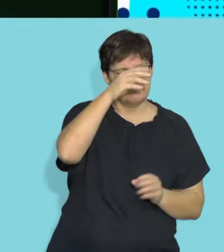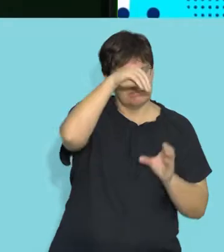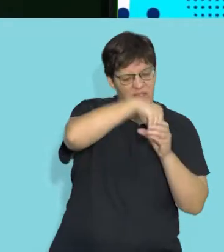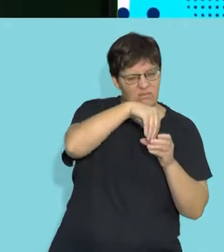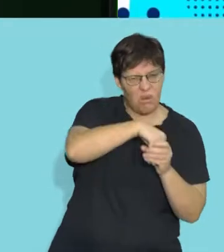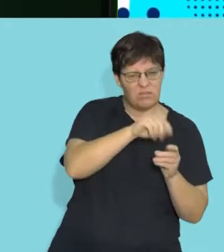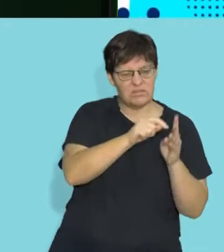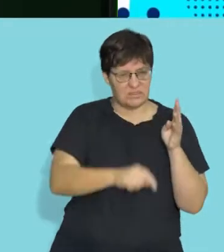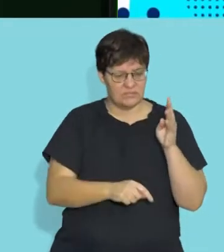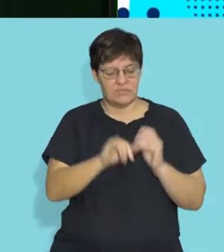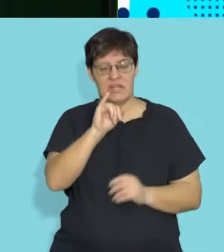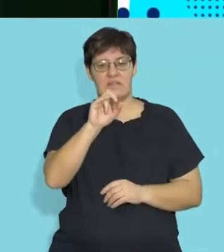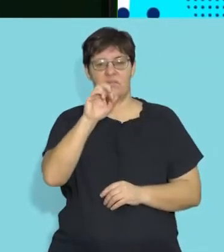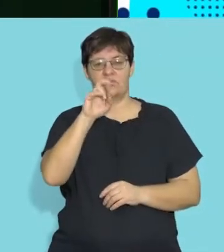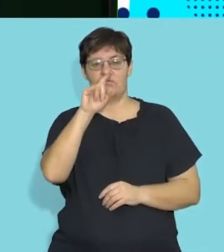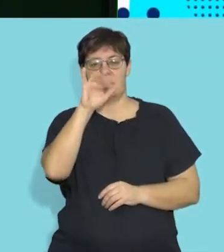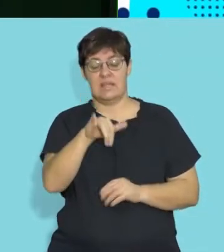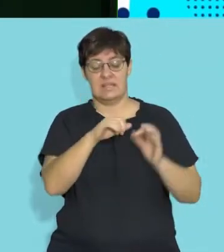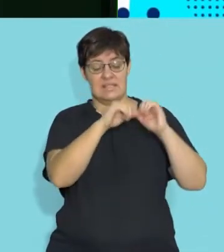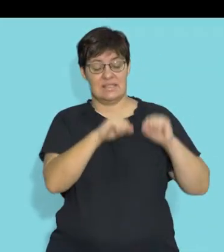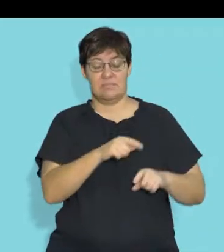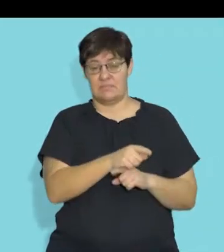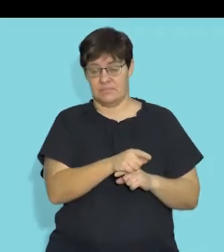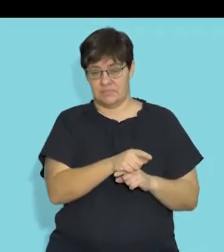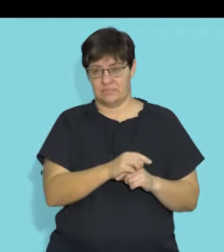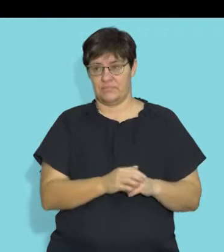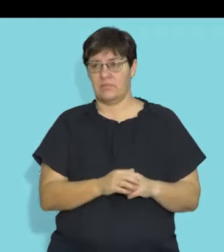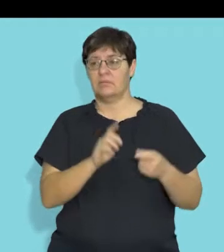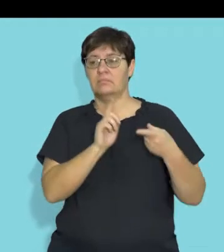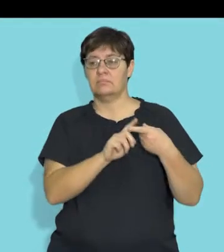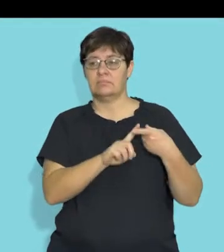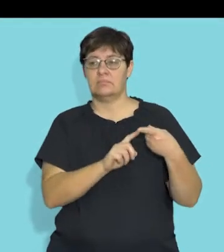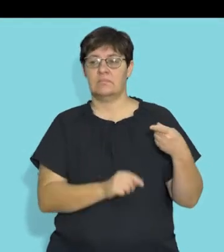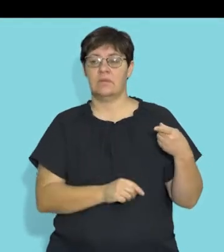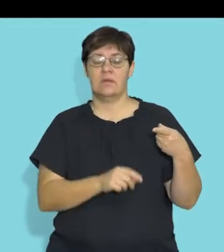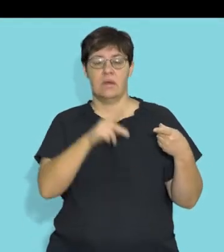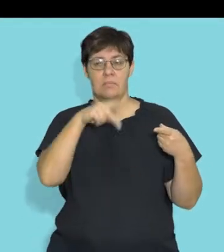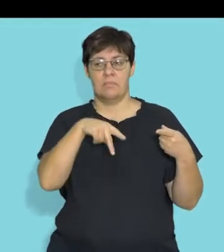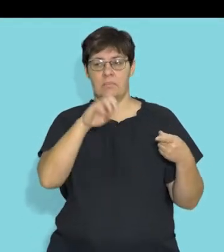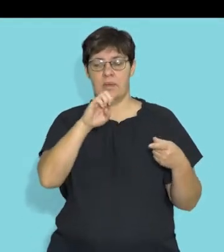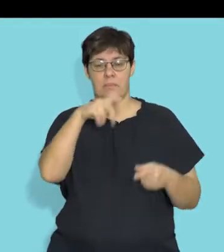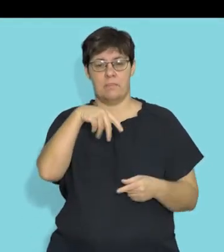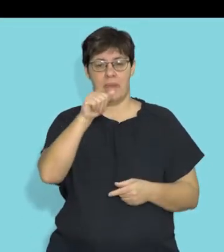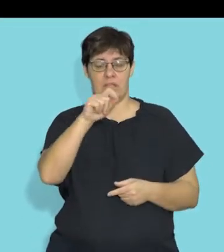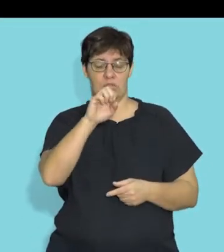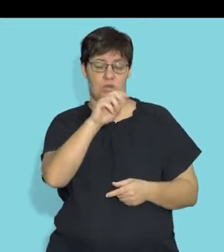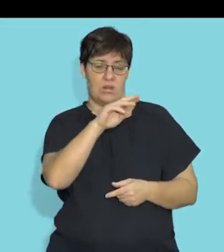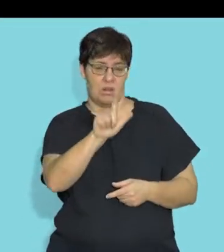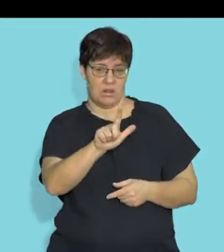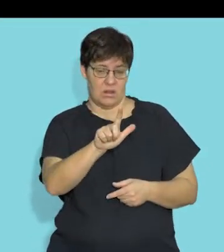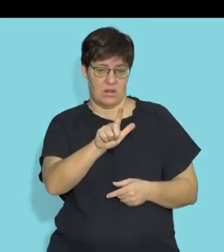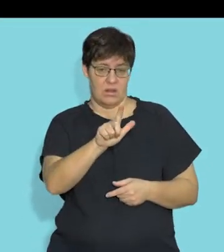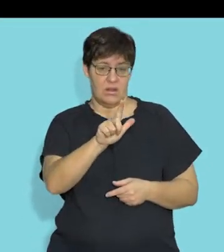know about inventory systems? One, when you're dealing with perpetual inventory, the most important thing to